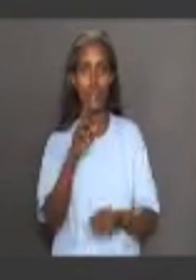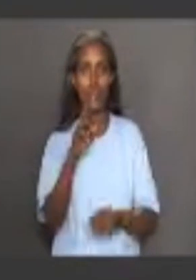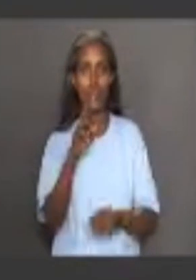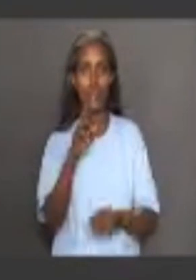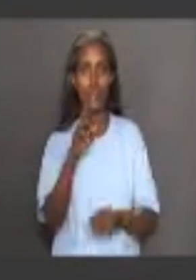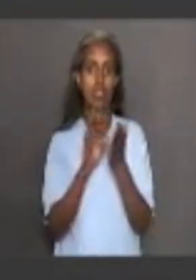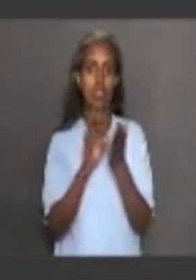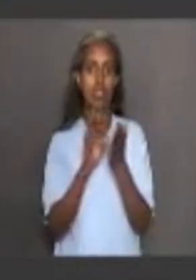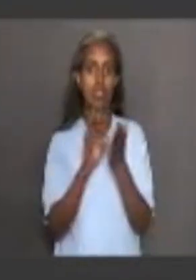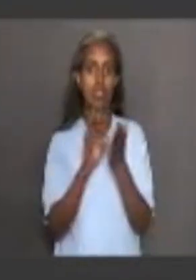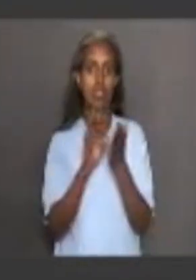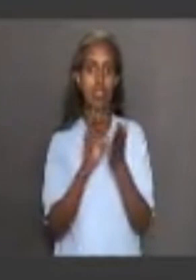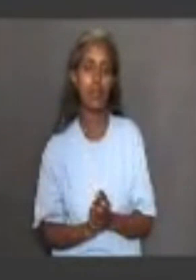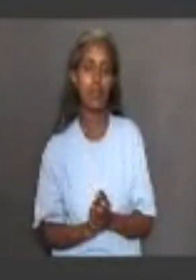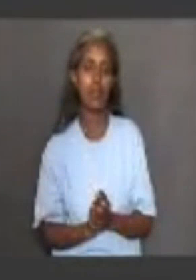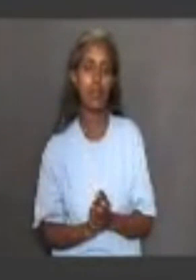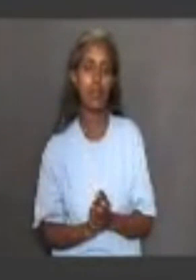numbers.